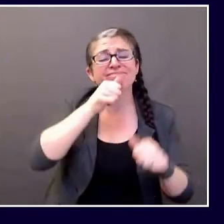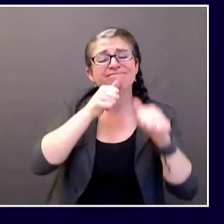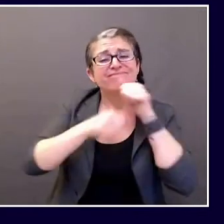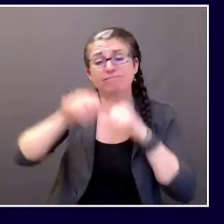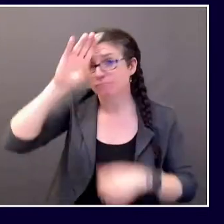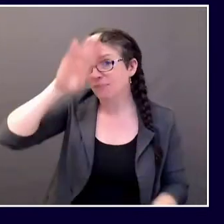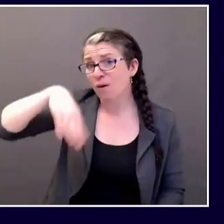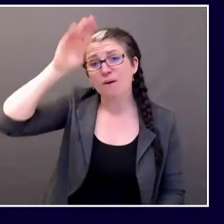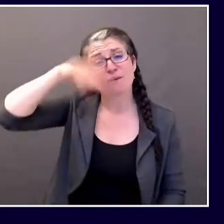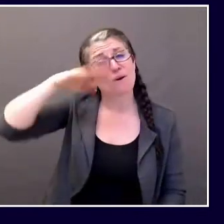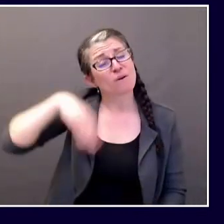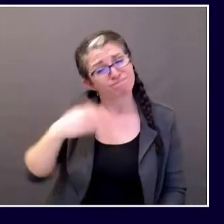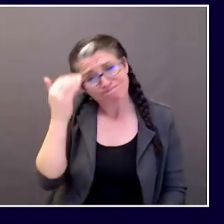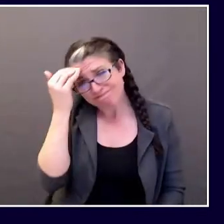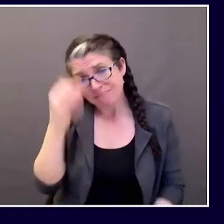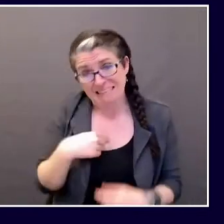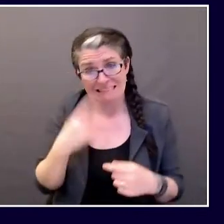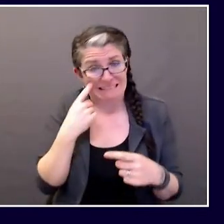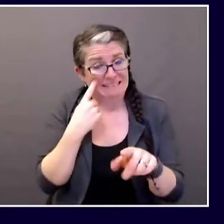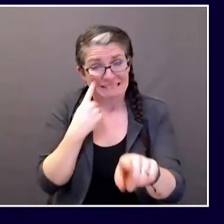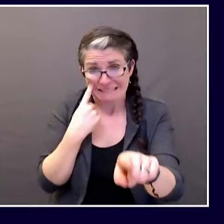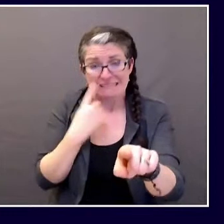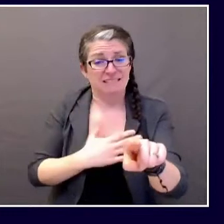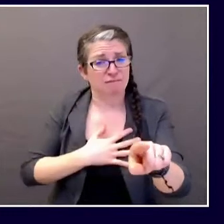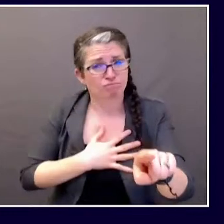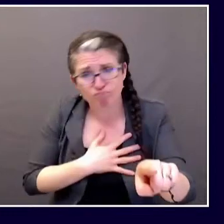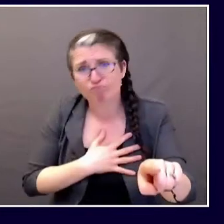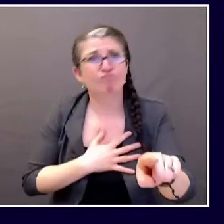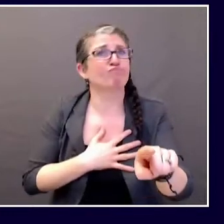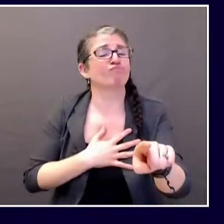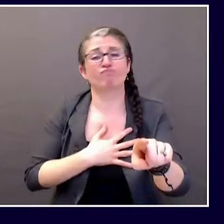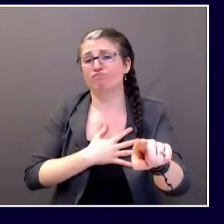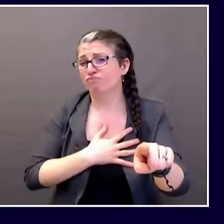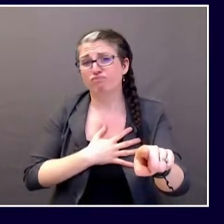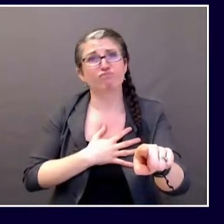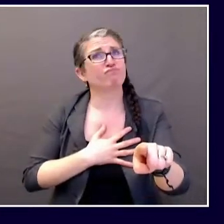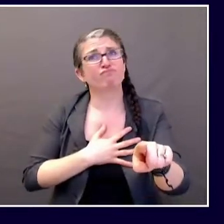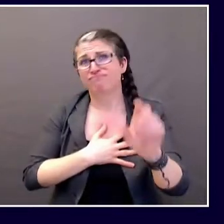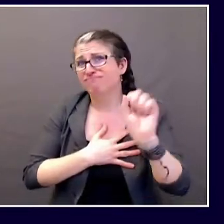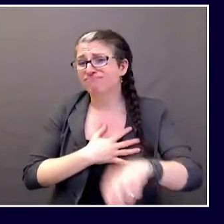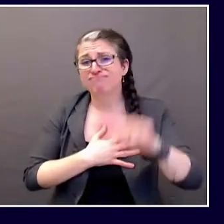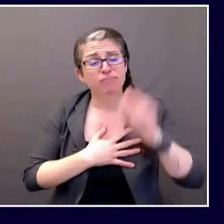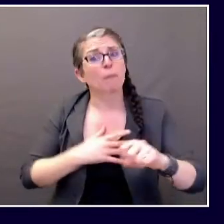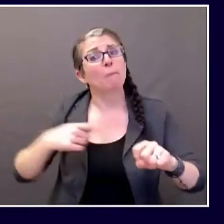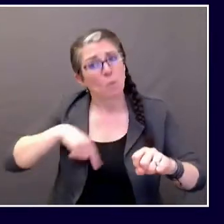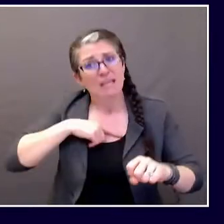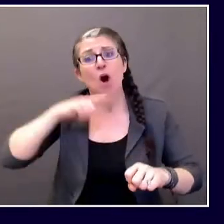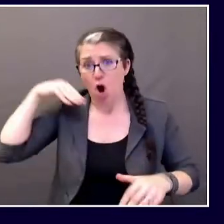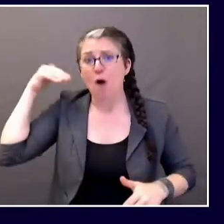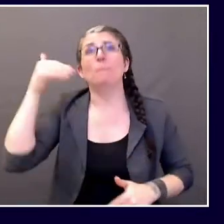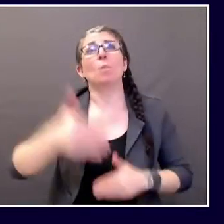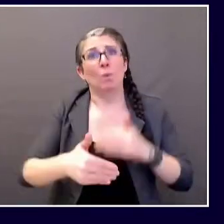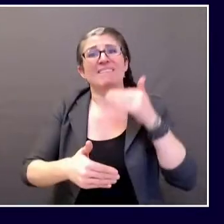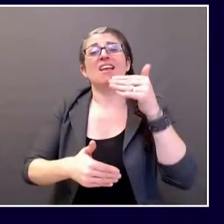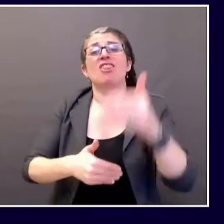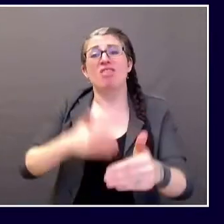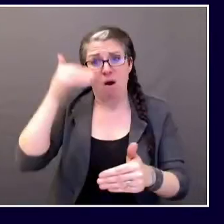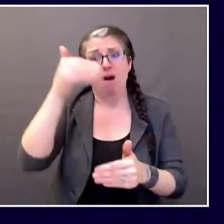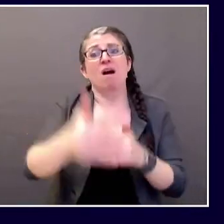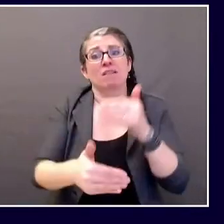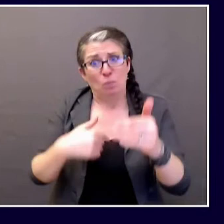get you as well as others vaccines so we can move on with what's going on in our lives.